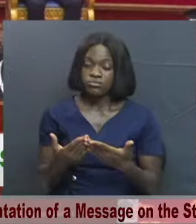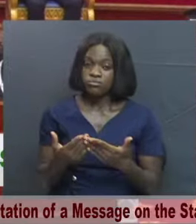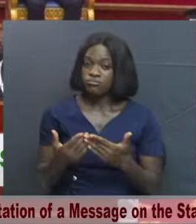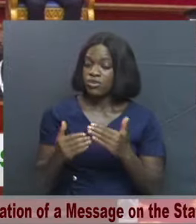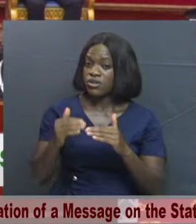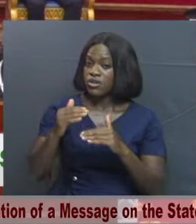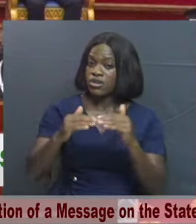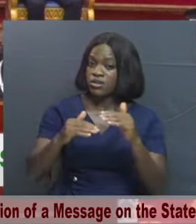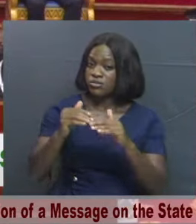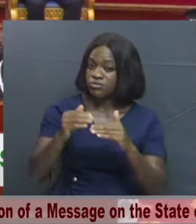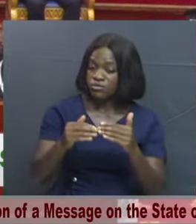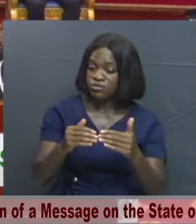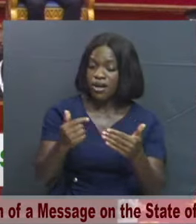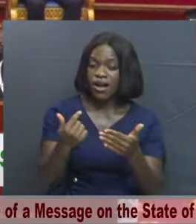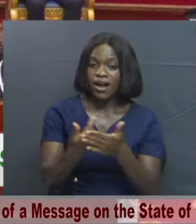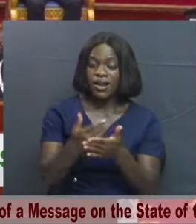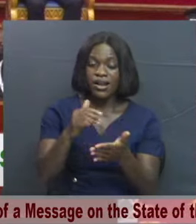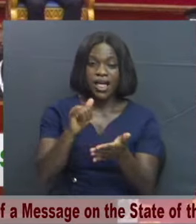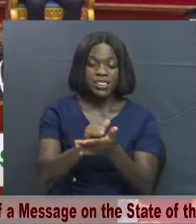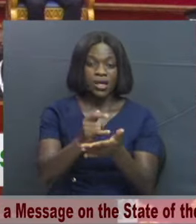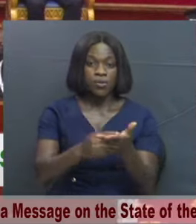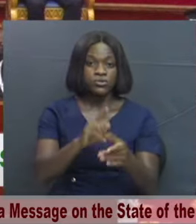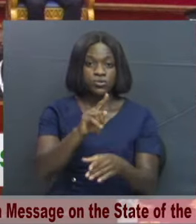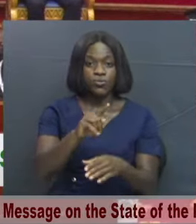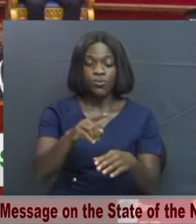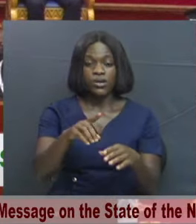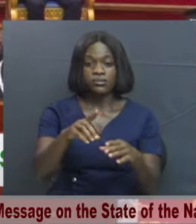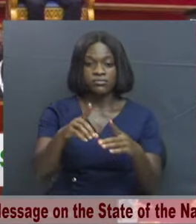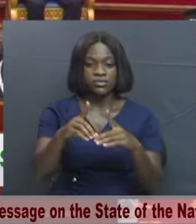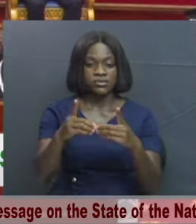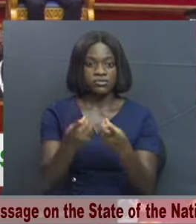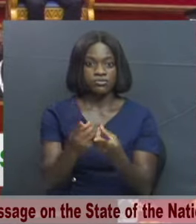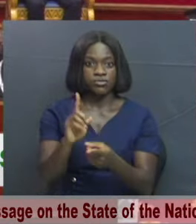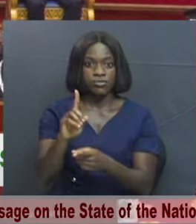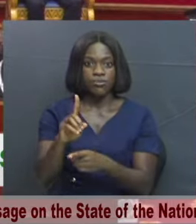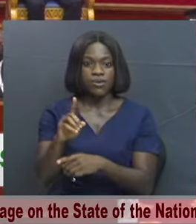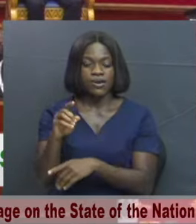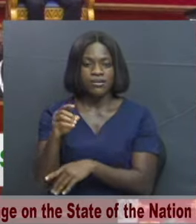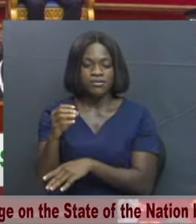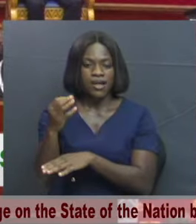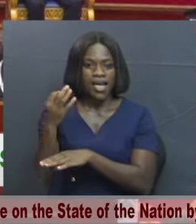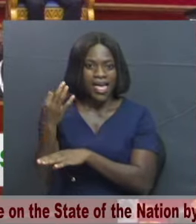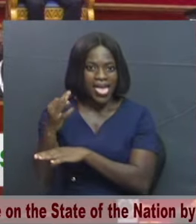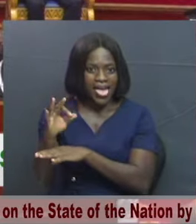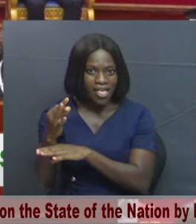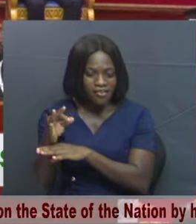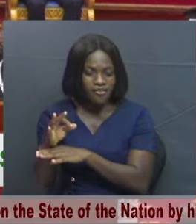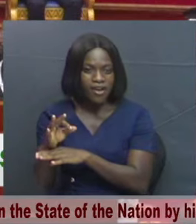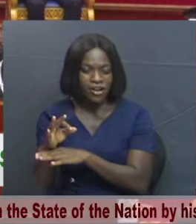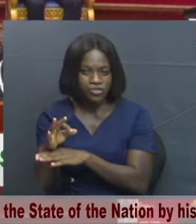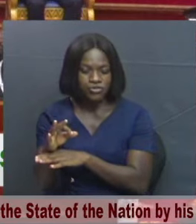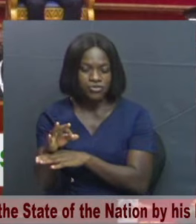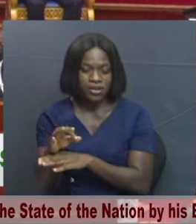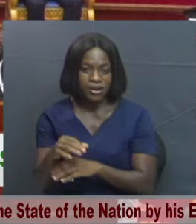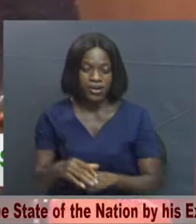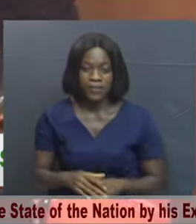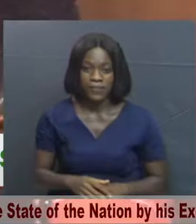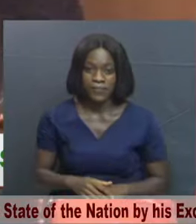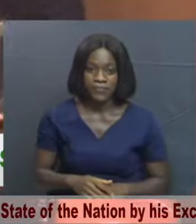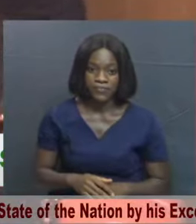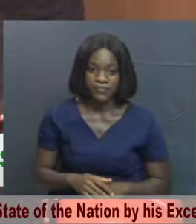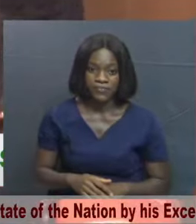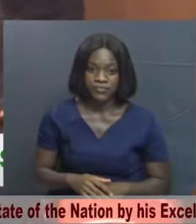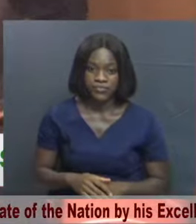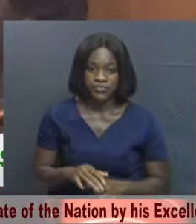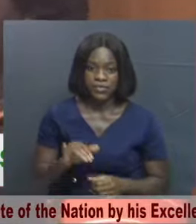Ghana is the one District One factory policy this government's icon Flagship initiative it